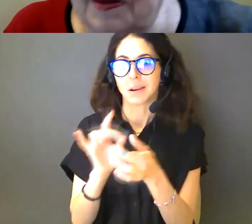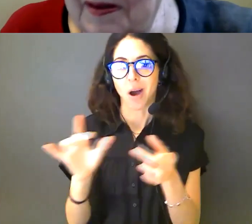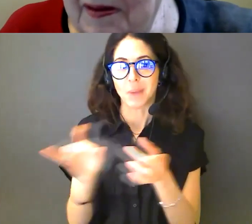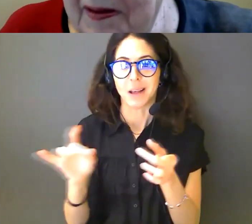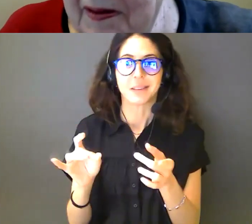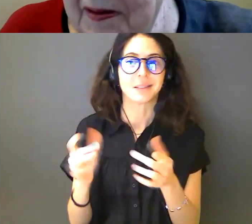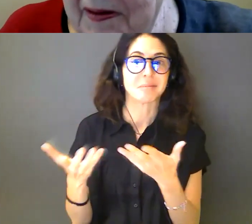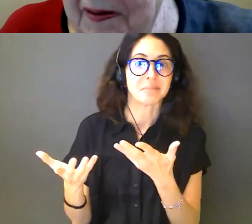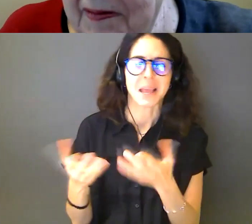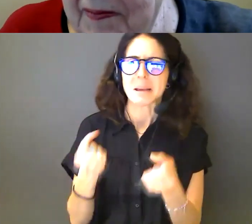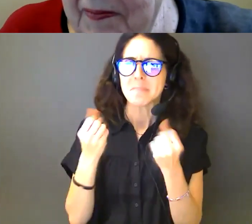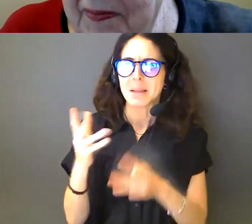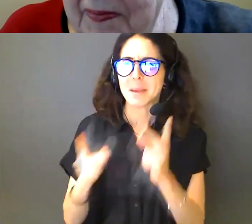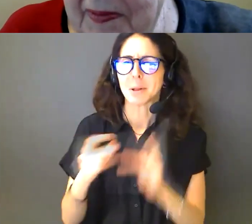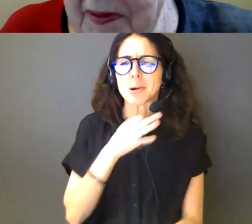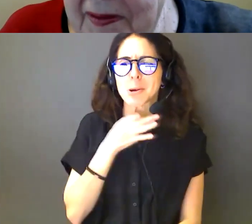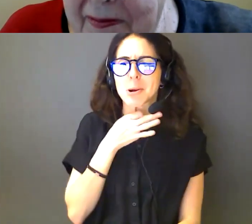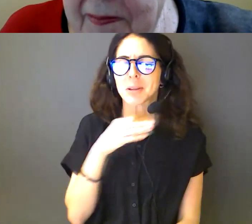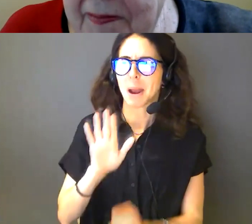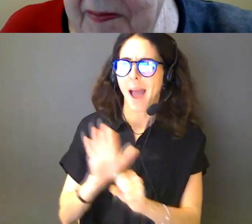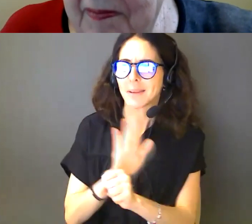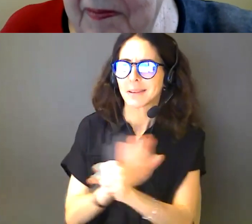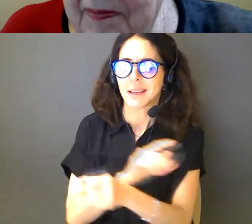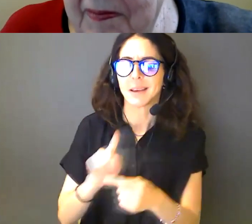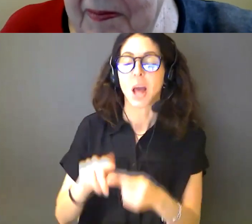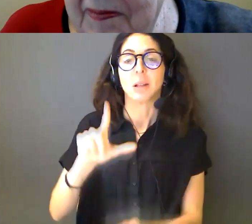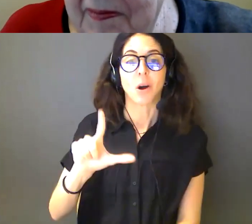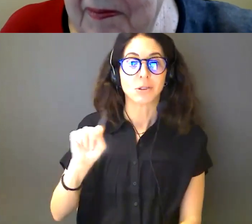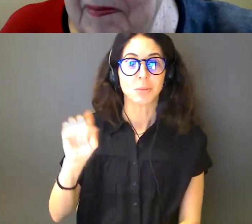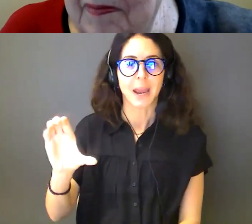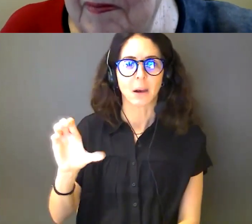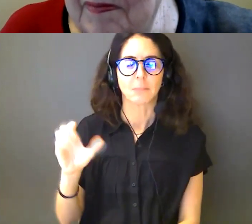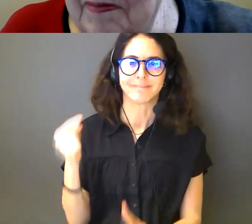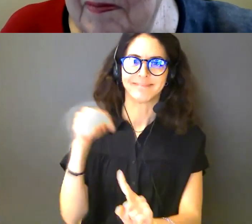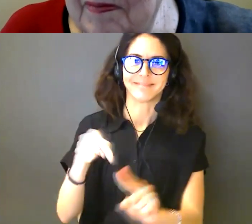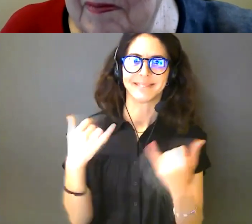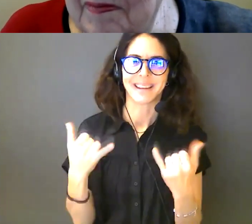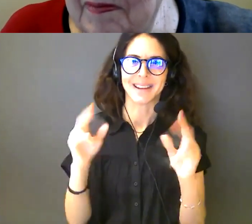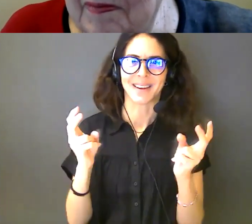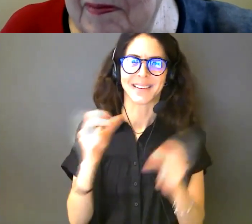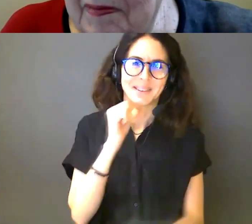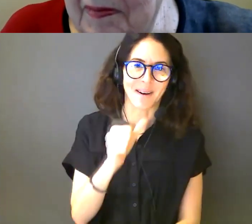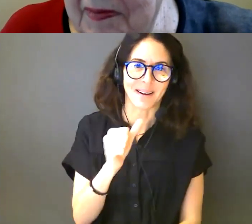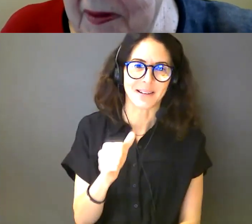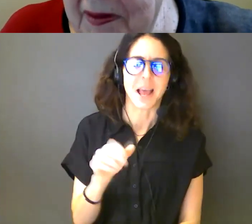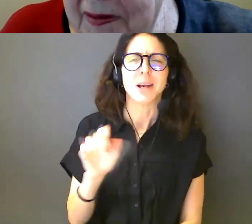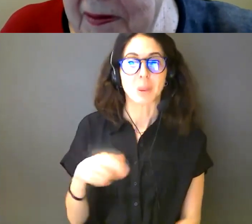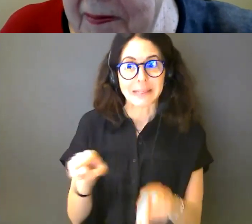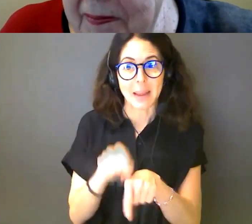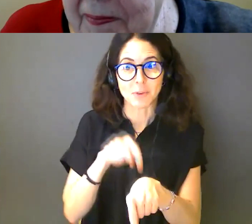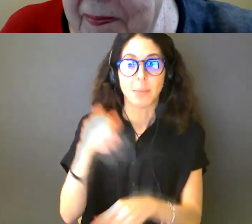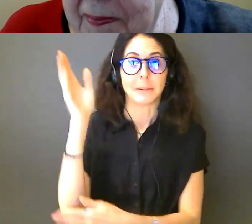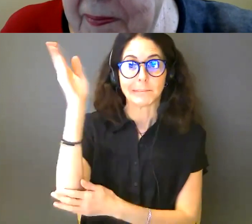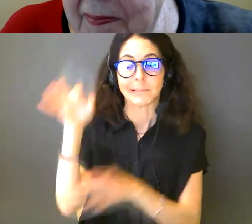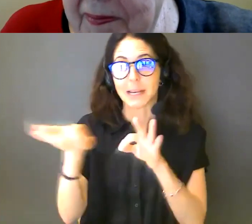who really wanted to hear more about advocacy and about long-term care, which is not quite the topic of today. So I was trying to monitor these while you were talking about the